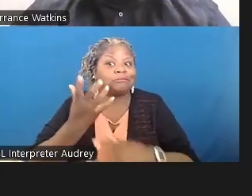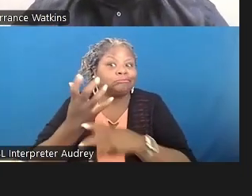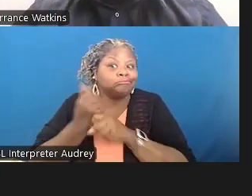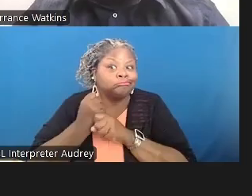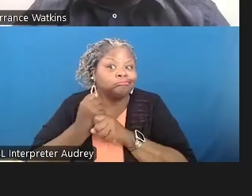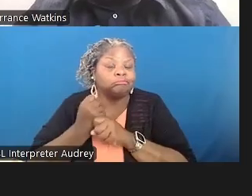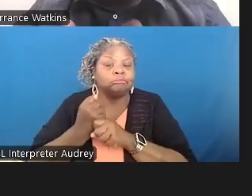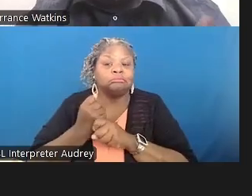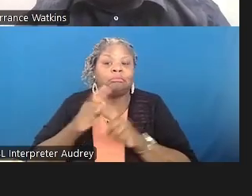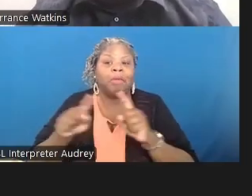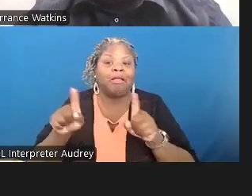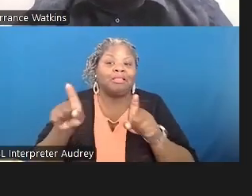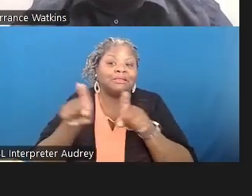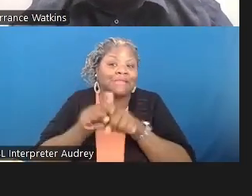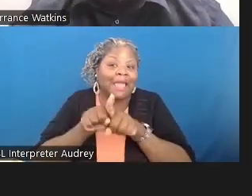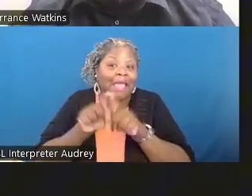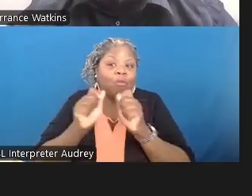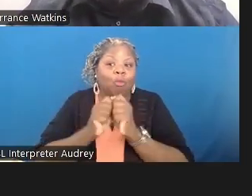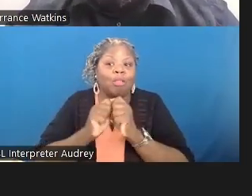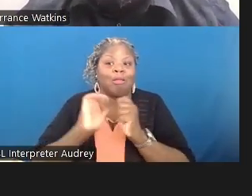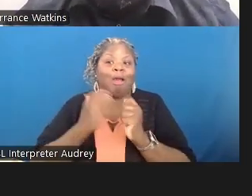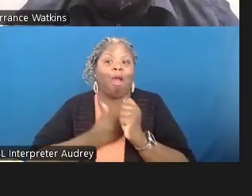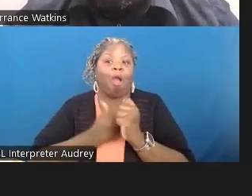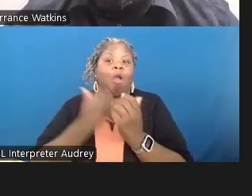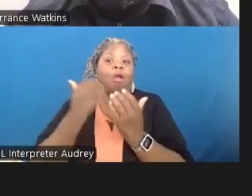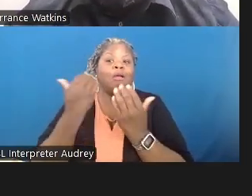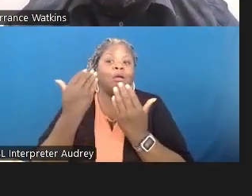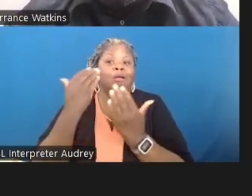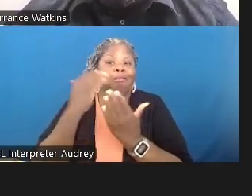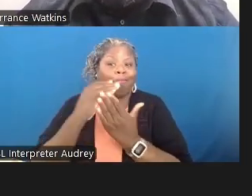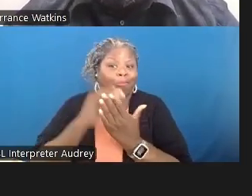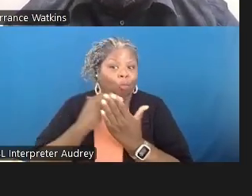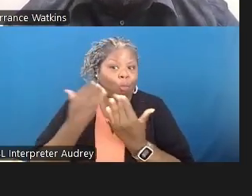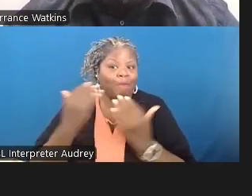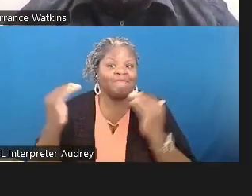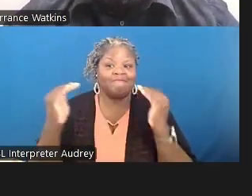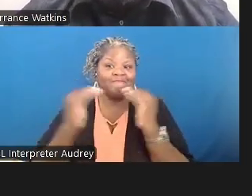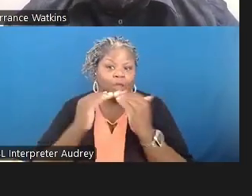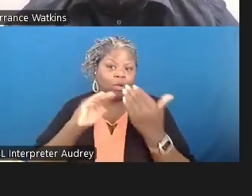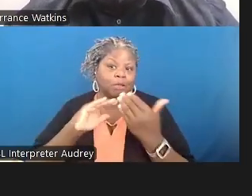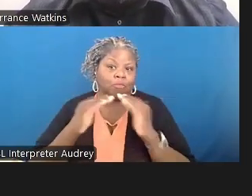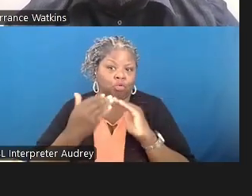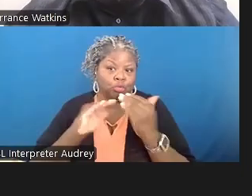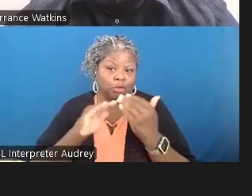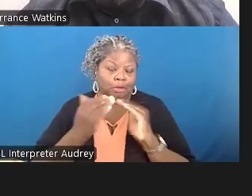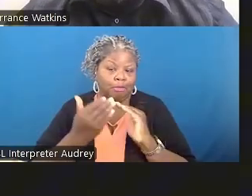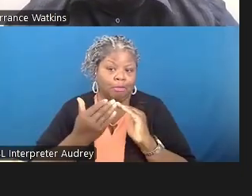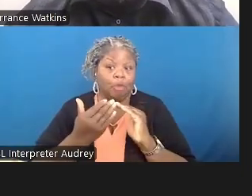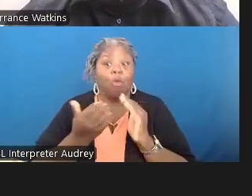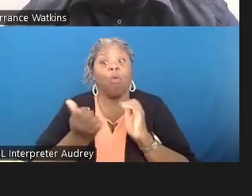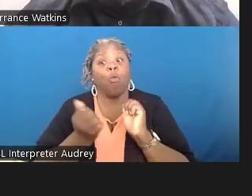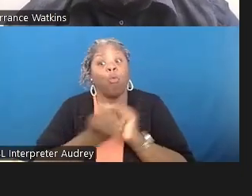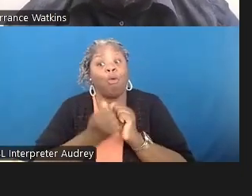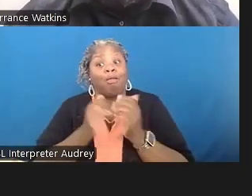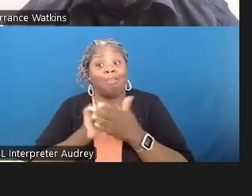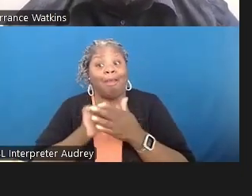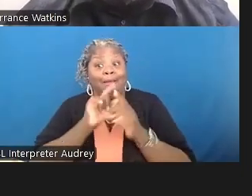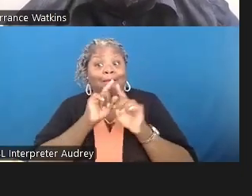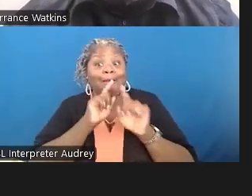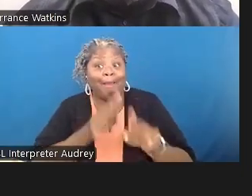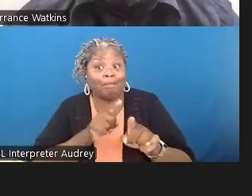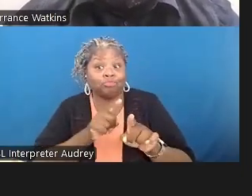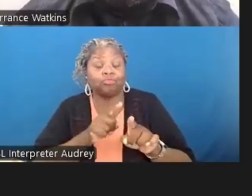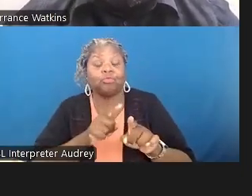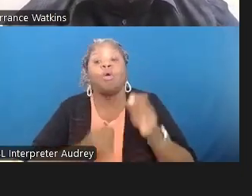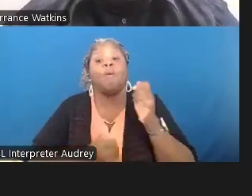But the same with our wait list, we try and keep it fair for the community. That being said, a lot of the participants that live